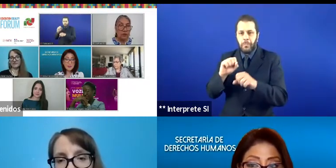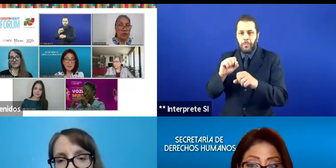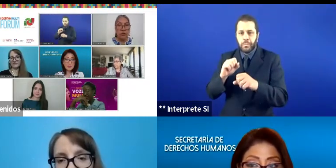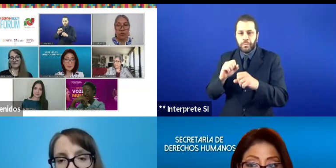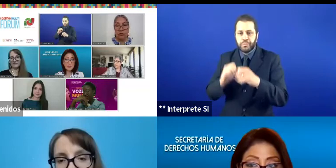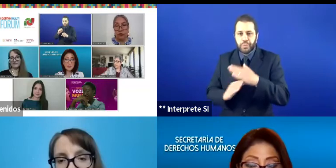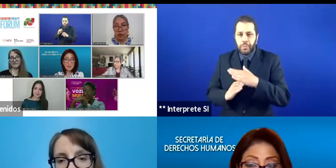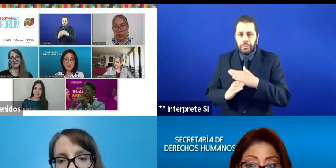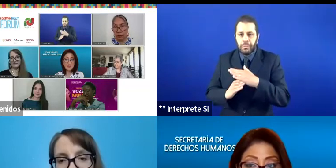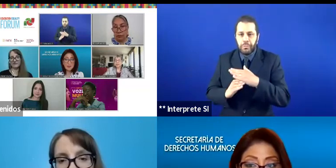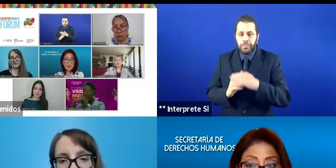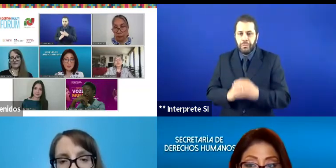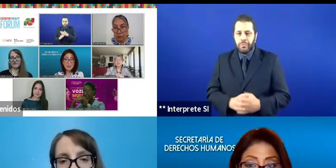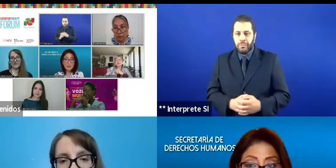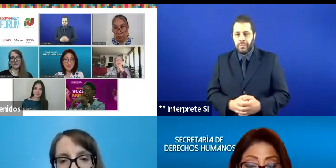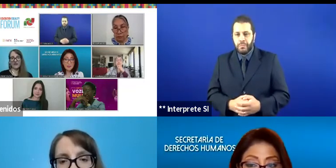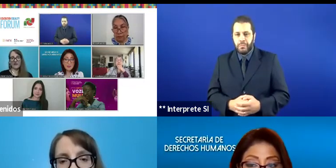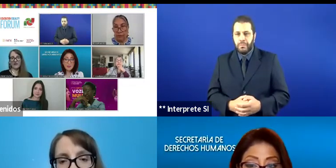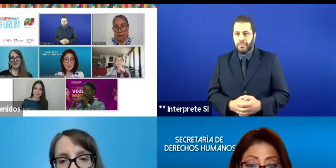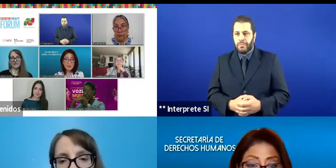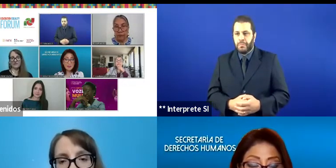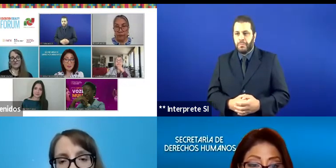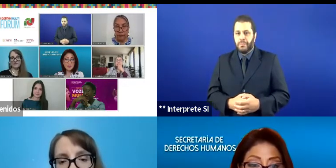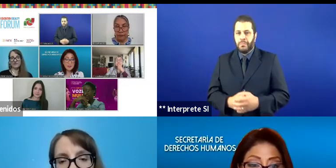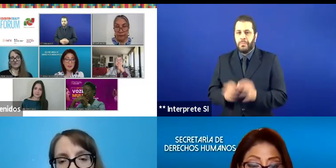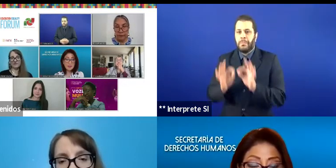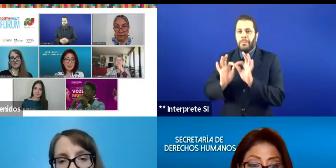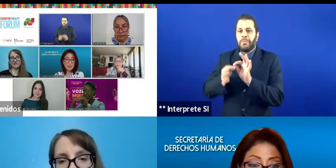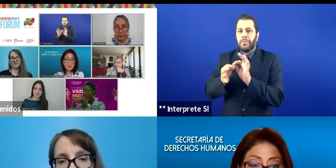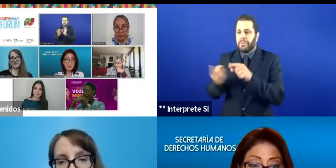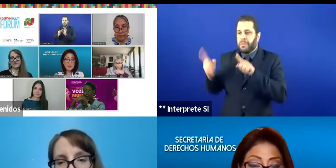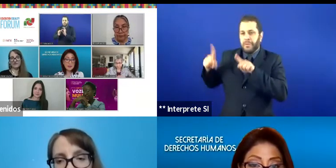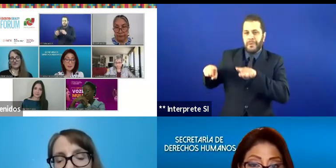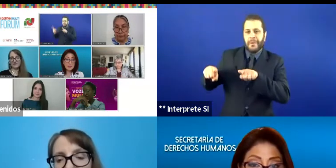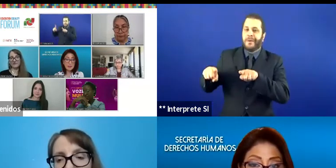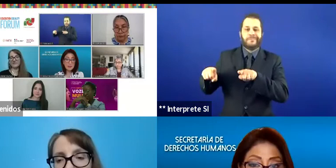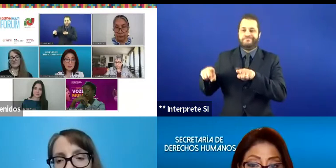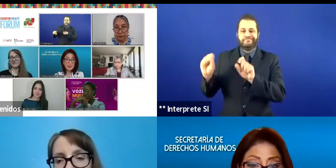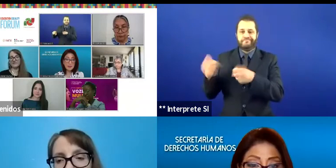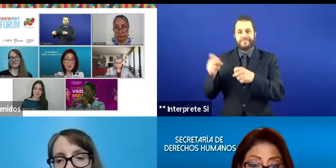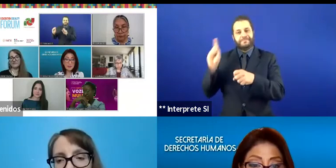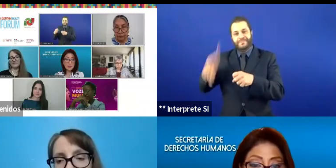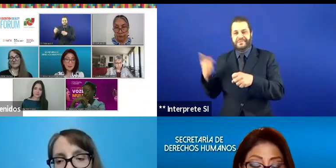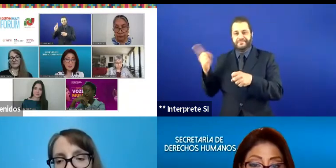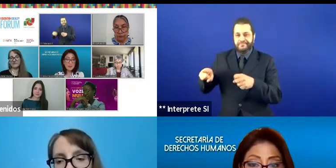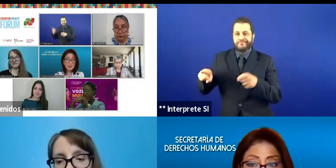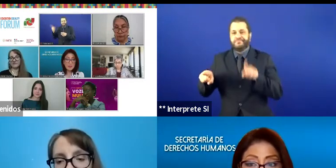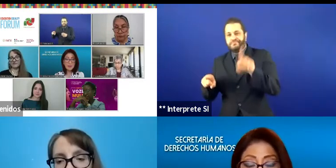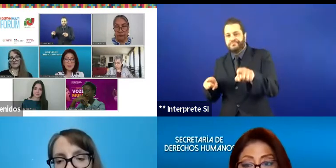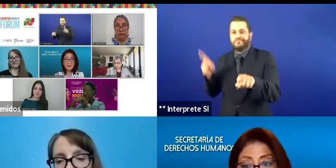¿Es not simultáneo? Apologies. Until the problem is fixed in the